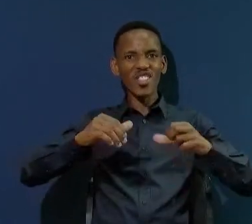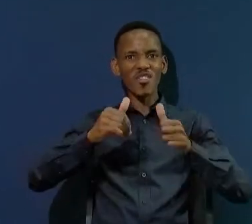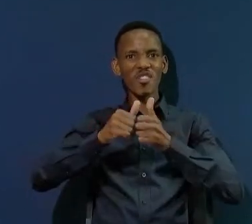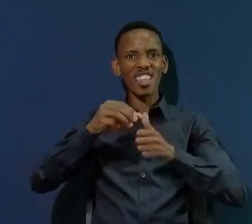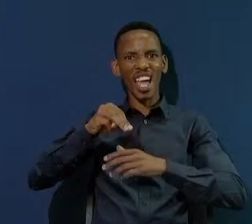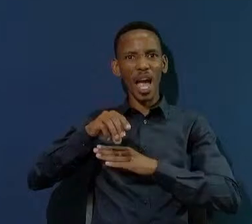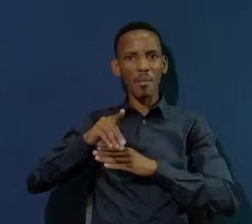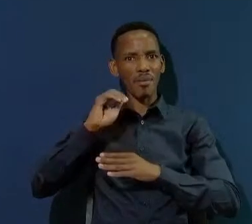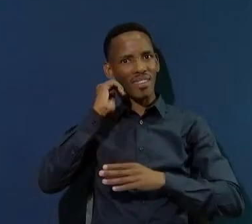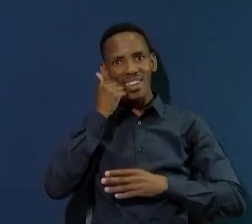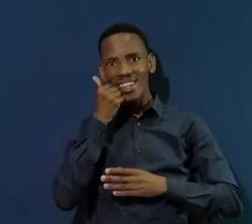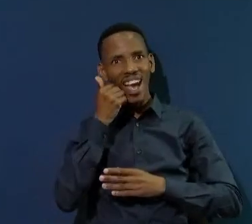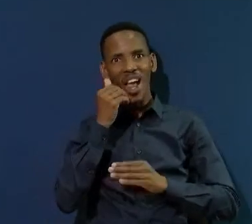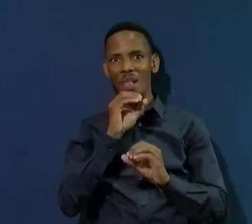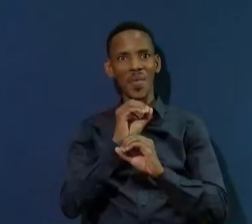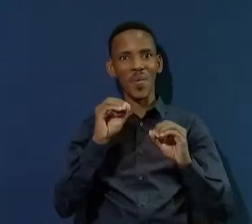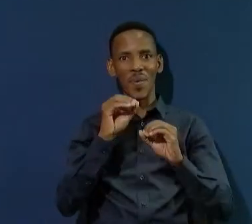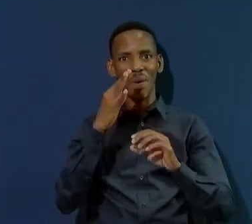epe ya gore